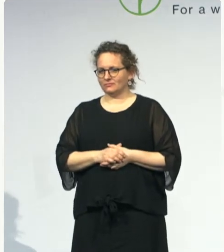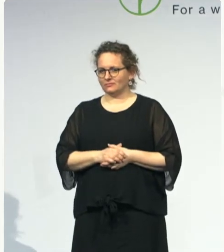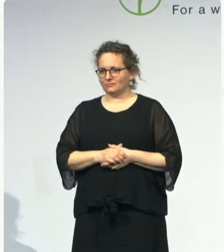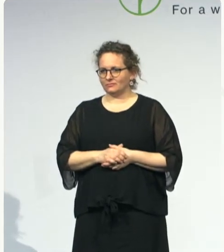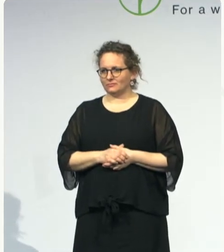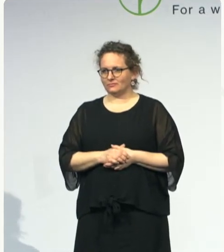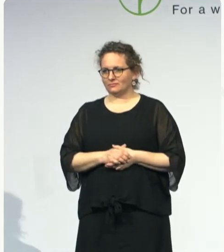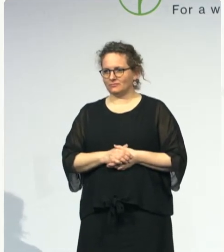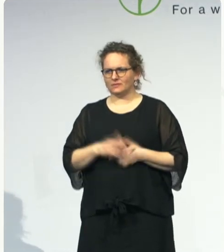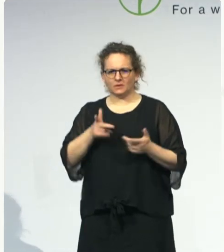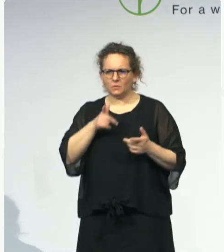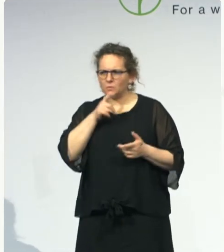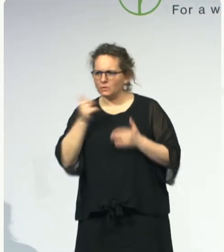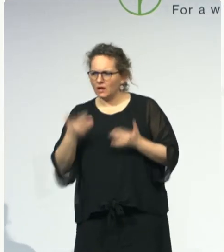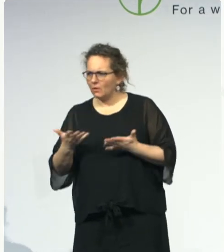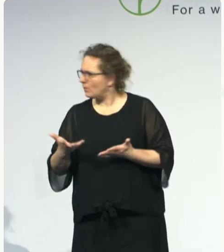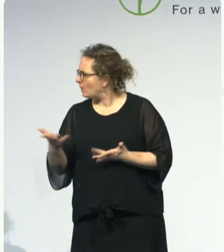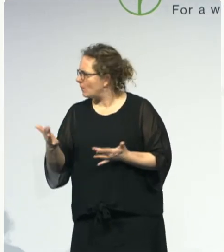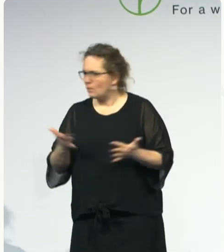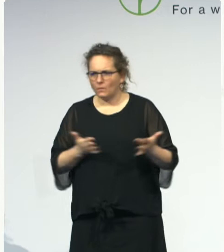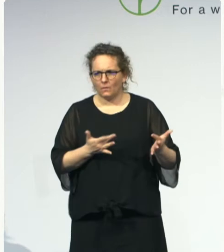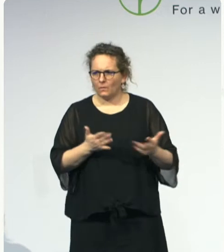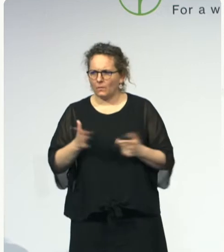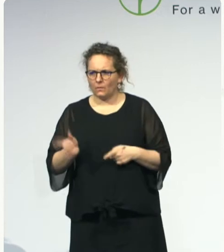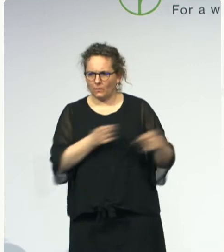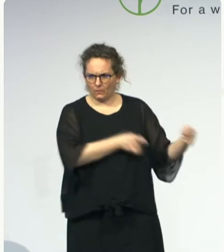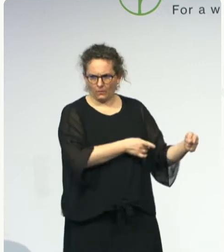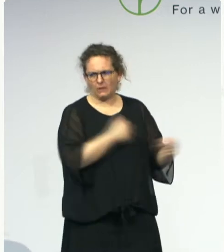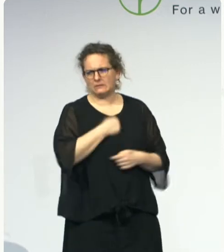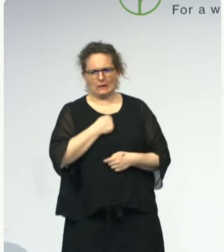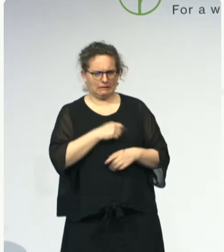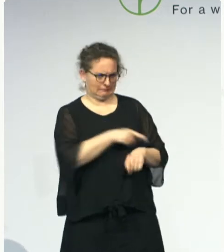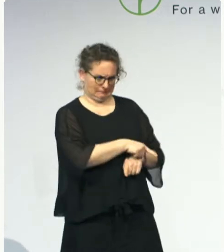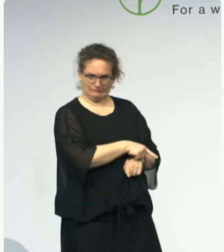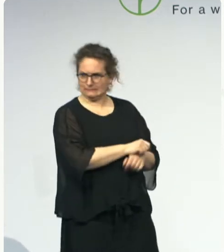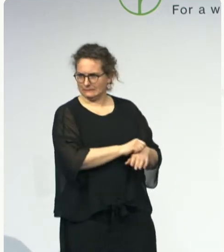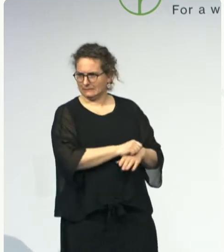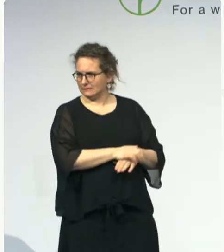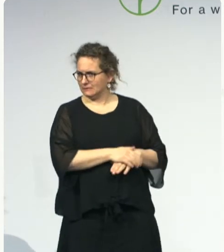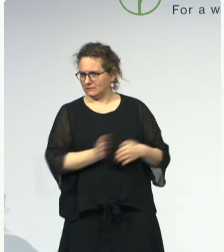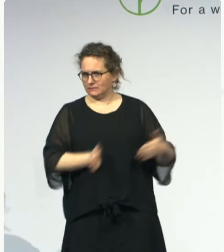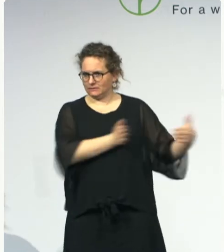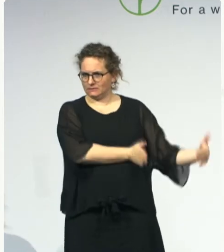Oh, excuse me. My colleagues to my left.